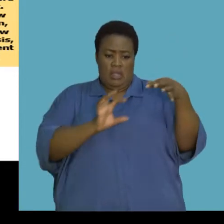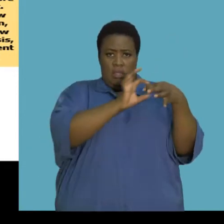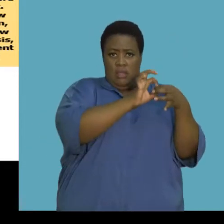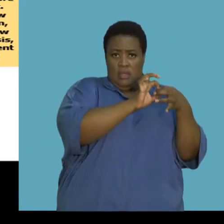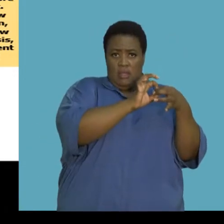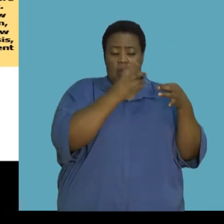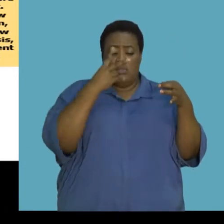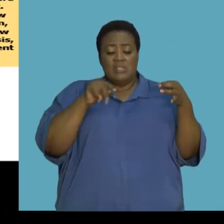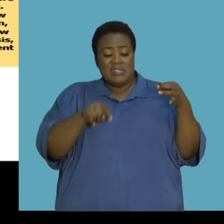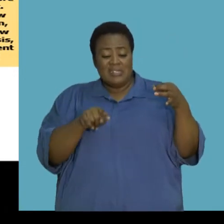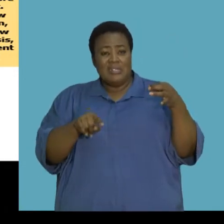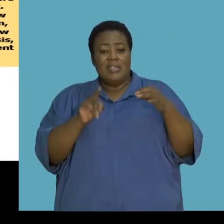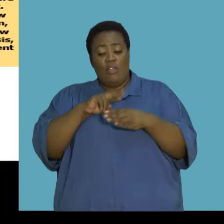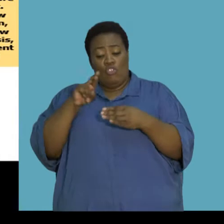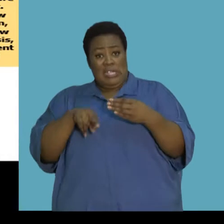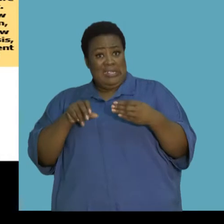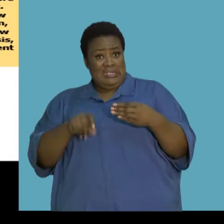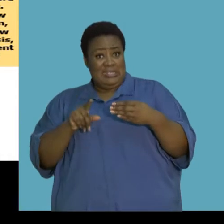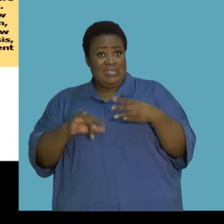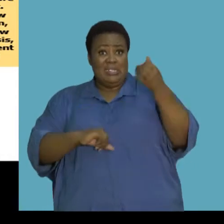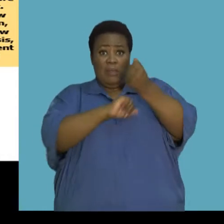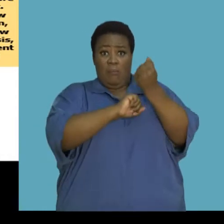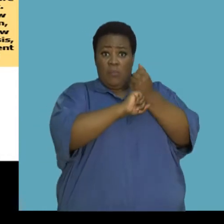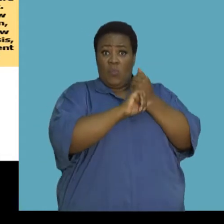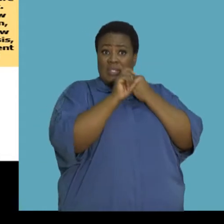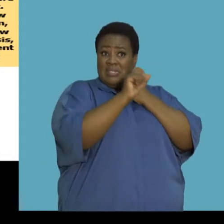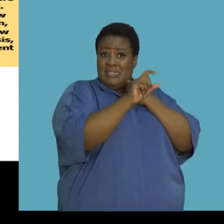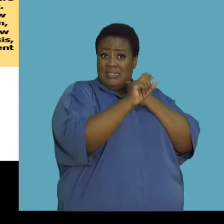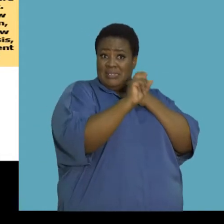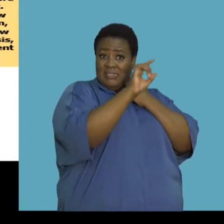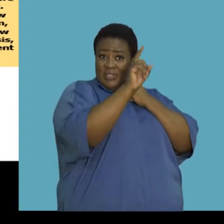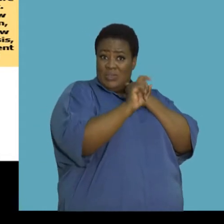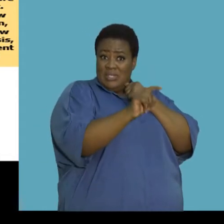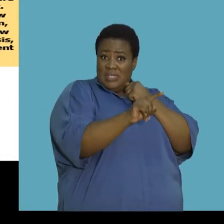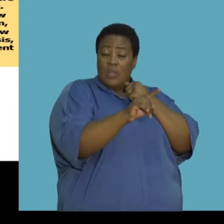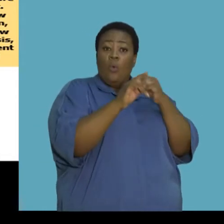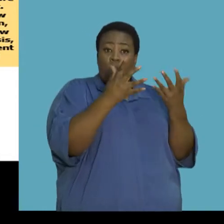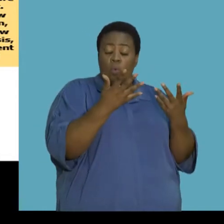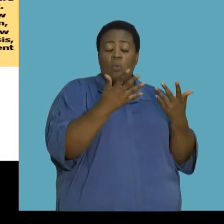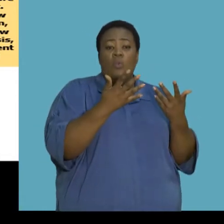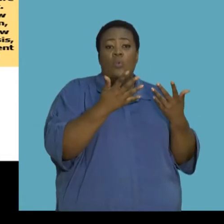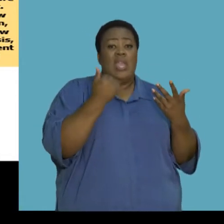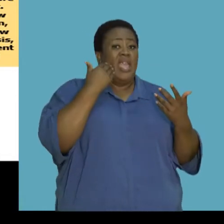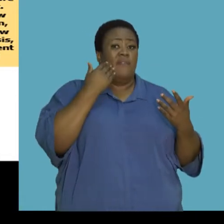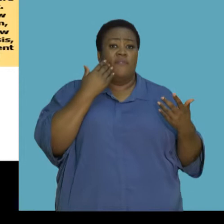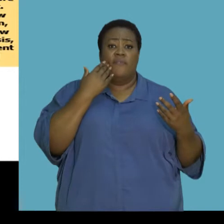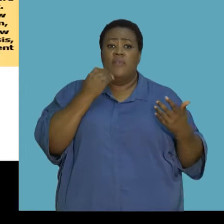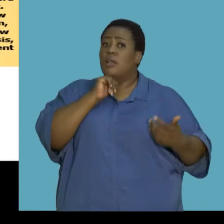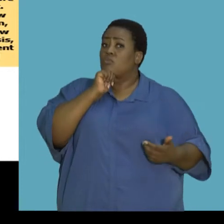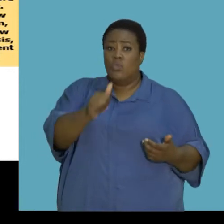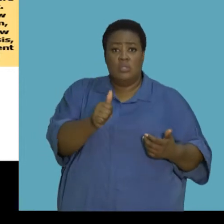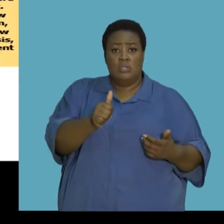the results now support the specific hypothesis that we initially made, or it does not, and we've